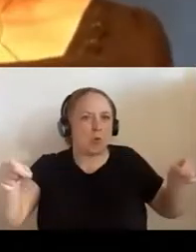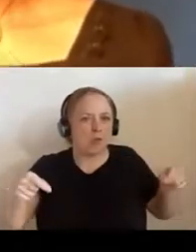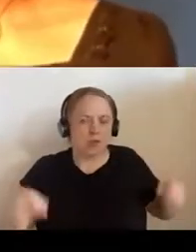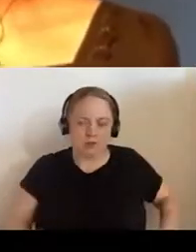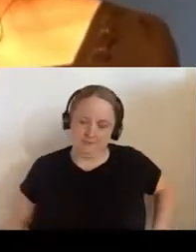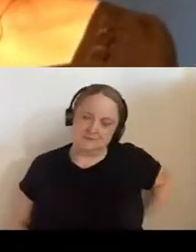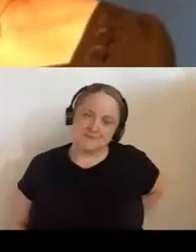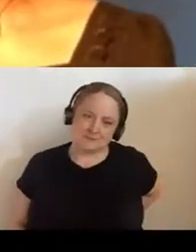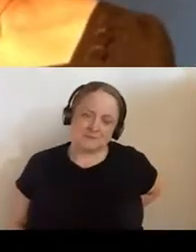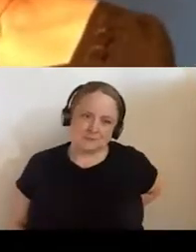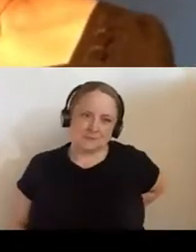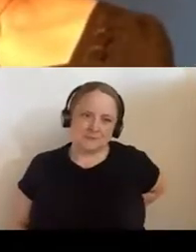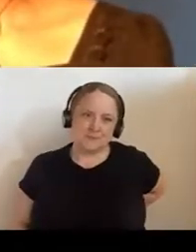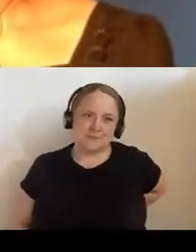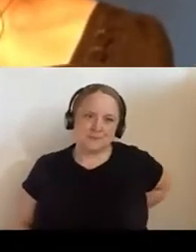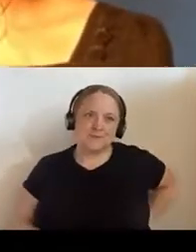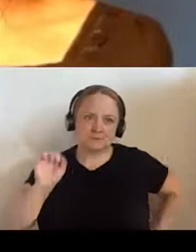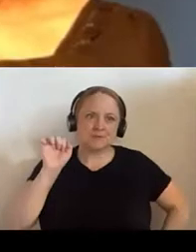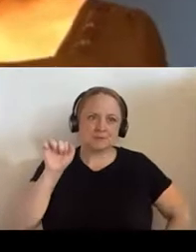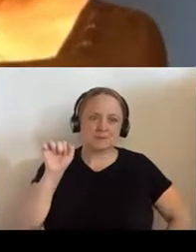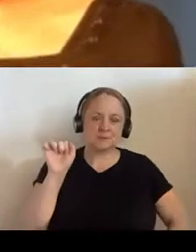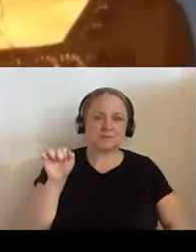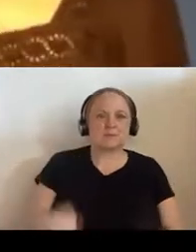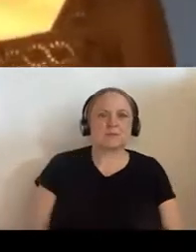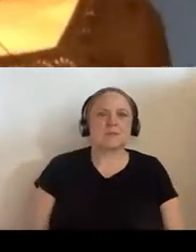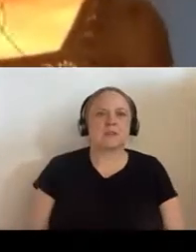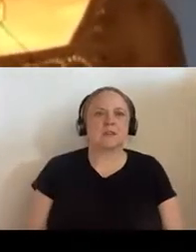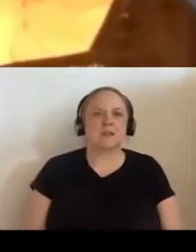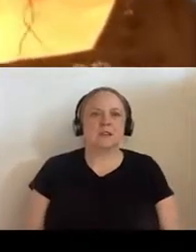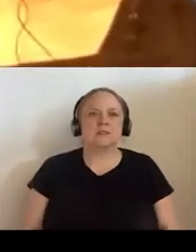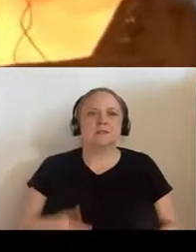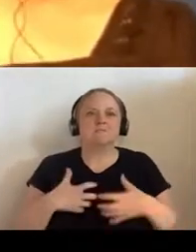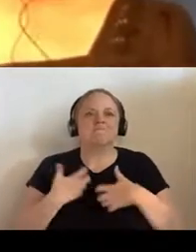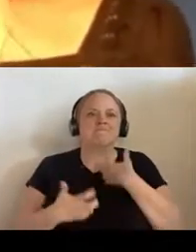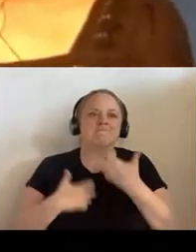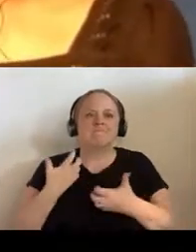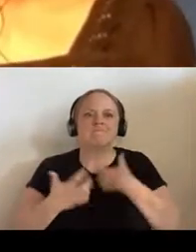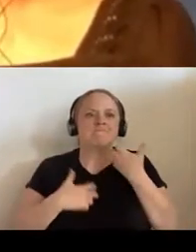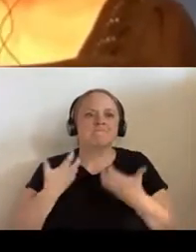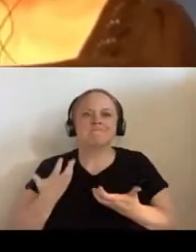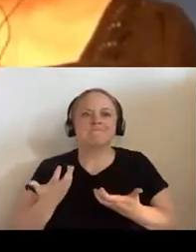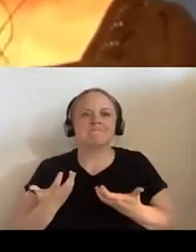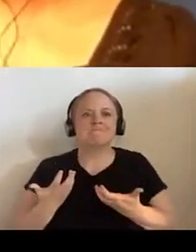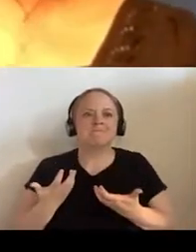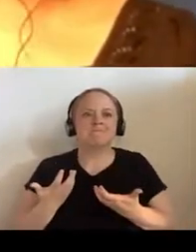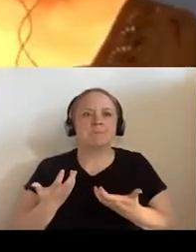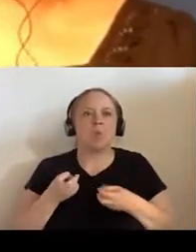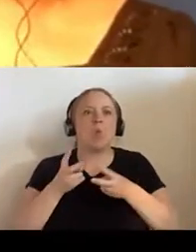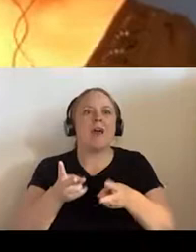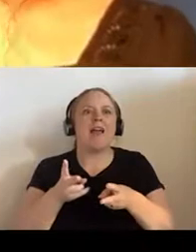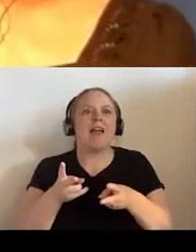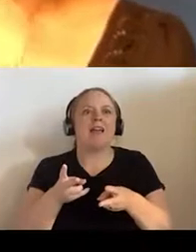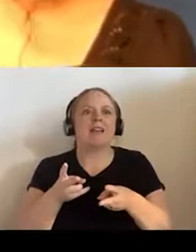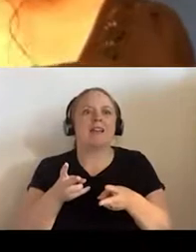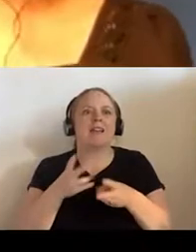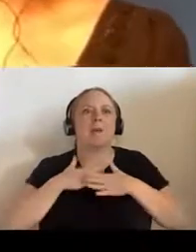yeah. Yeah, and that kind of frustrating arbitrariness to the way that our